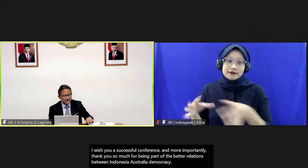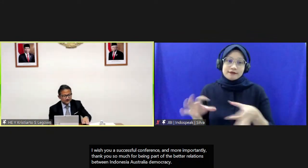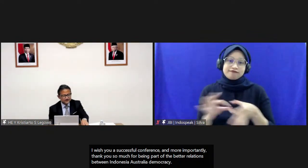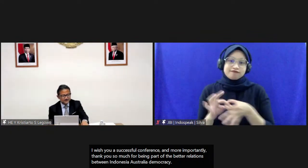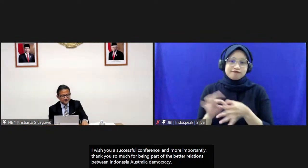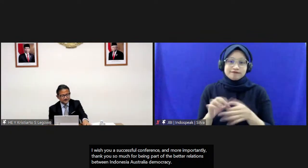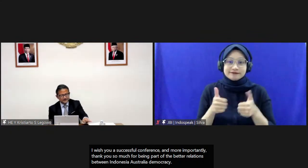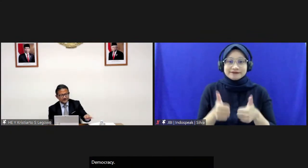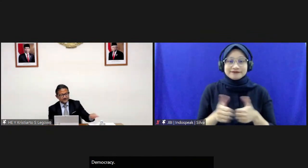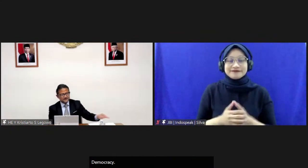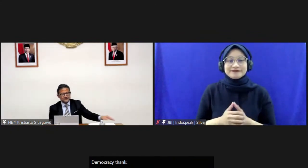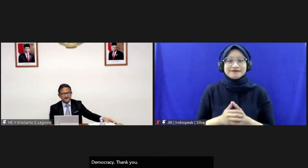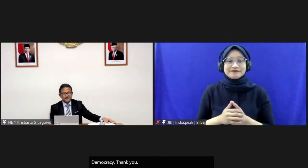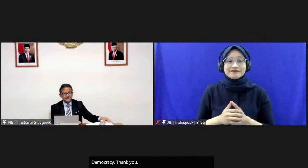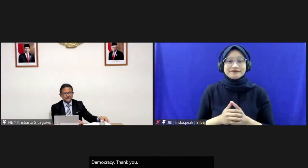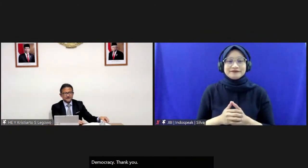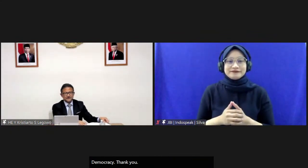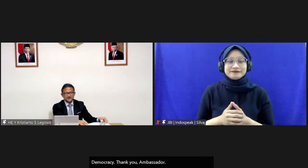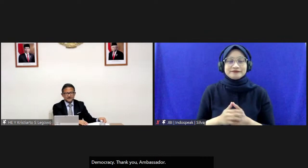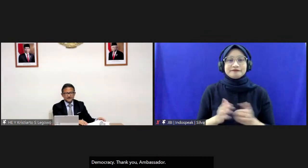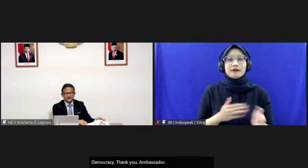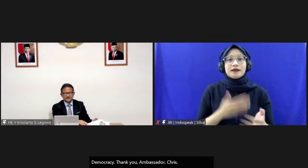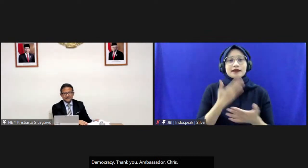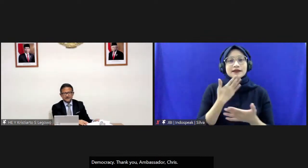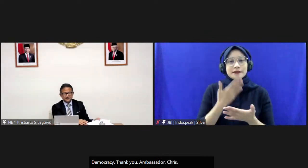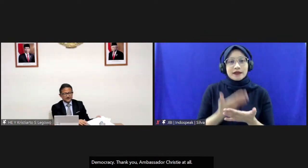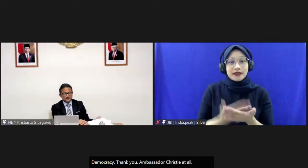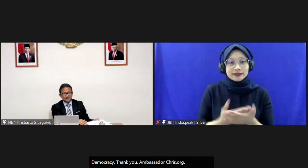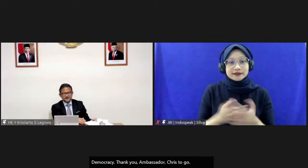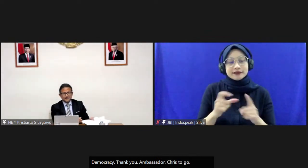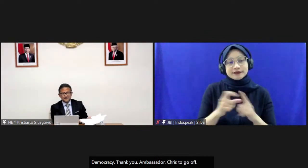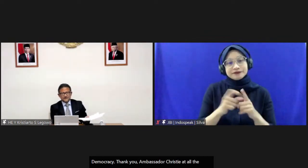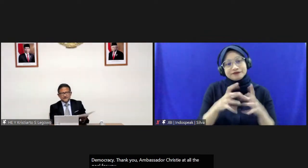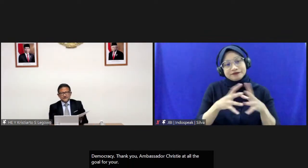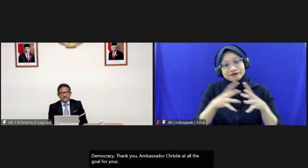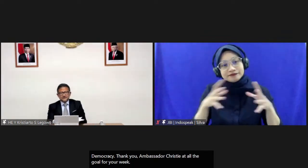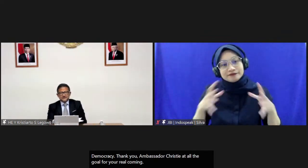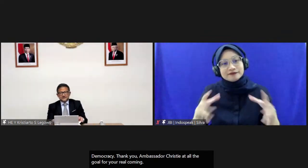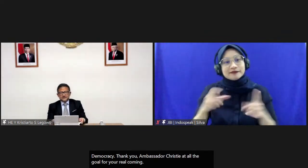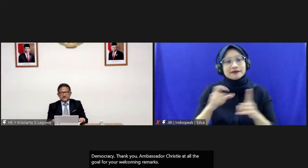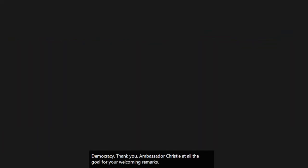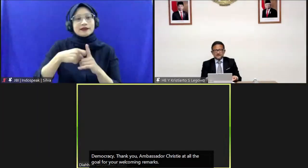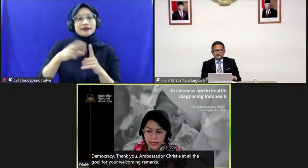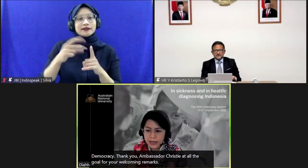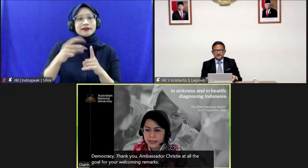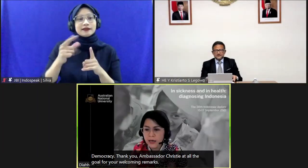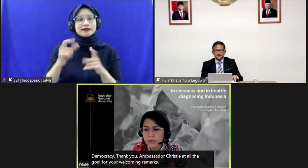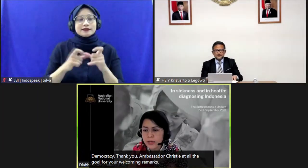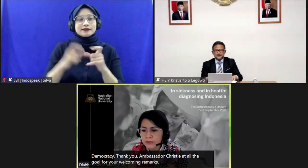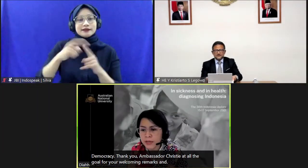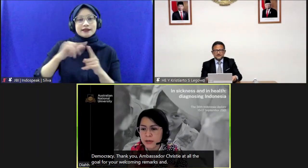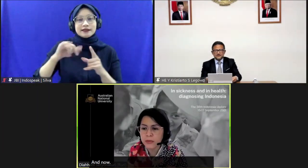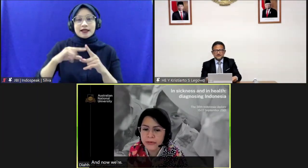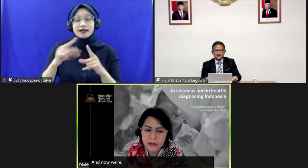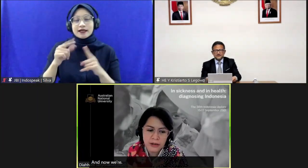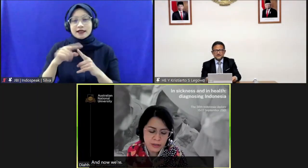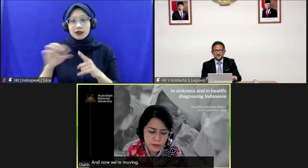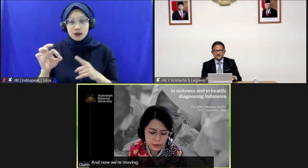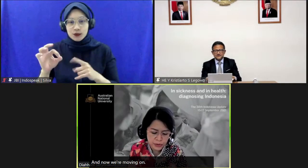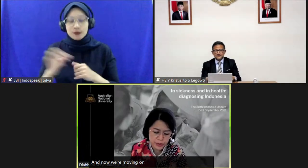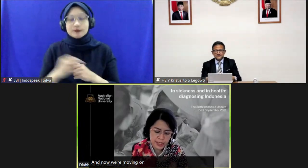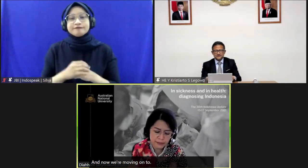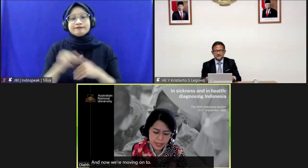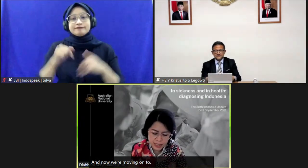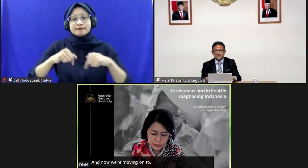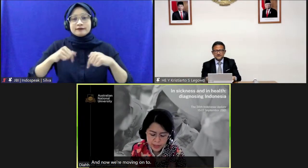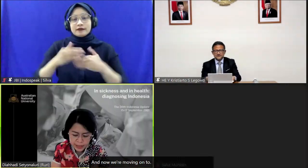Terima kasih. Thank you, Ambassador Kristianto Legowo, for your welcoming remarks. And now we're moving on